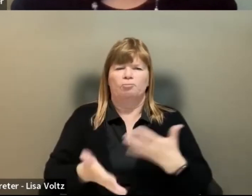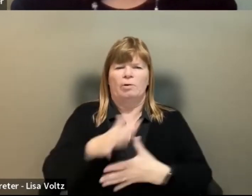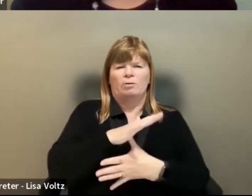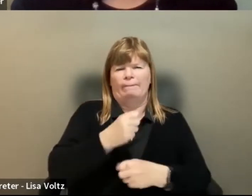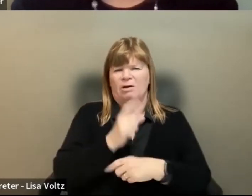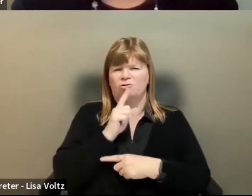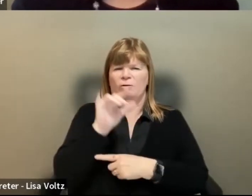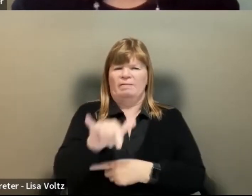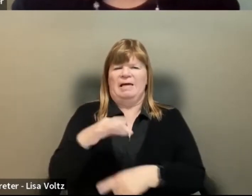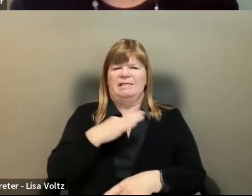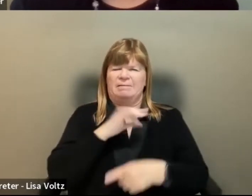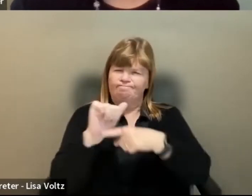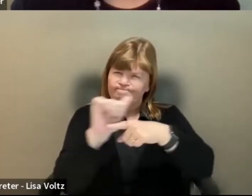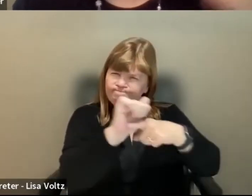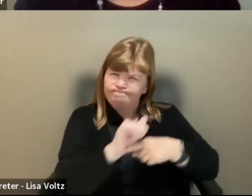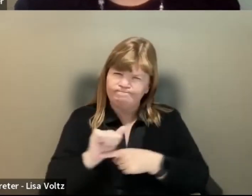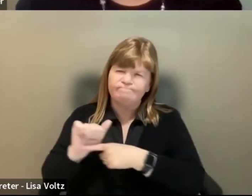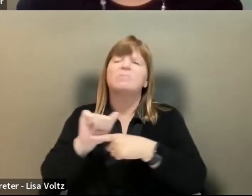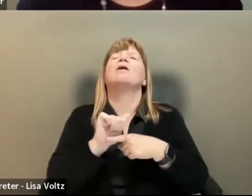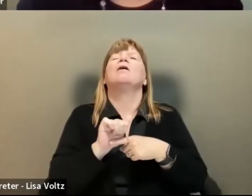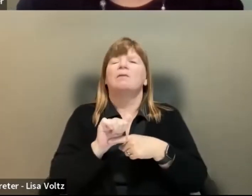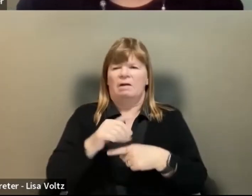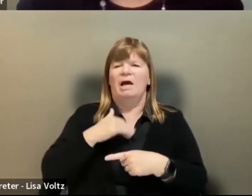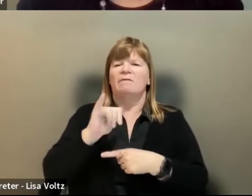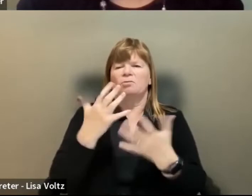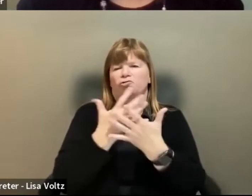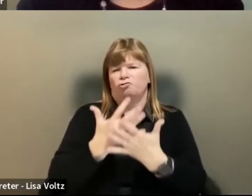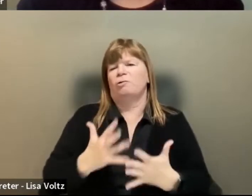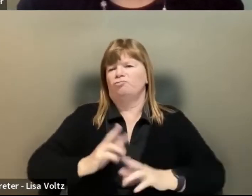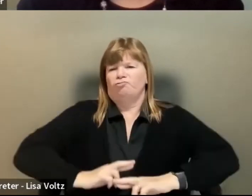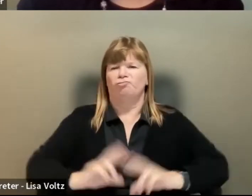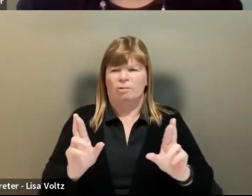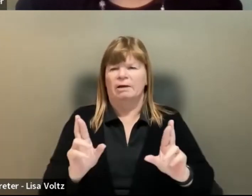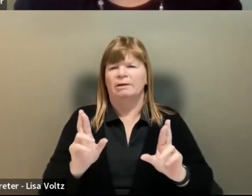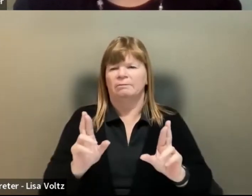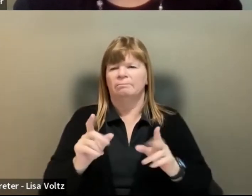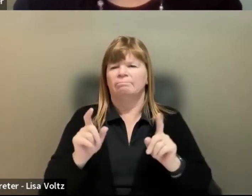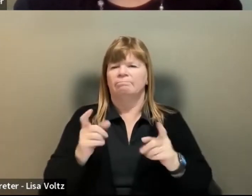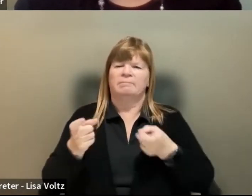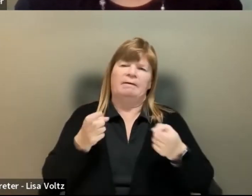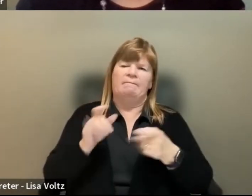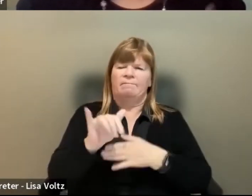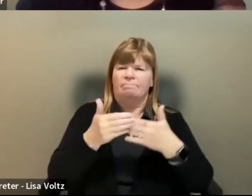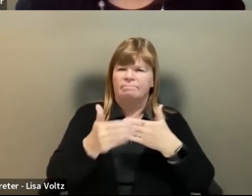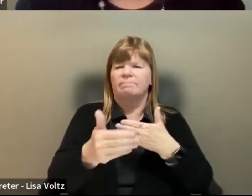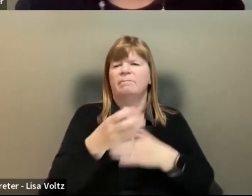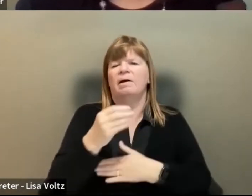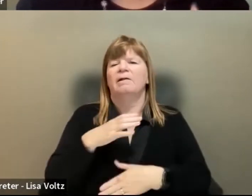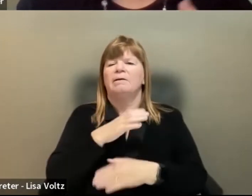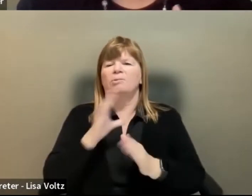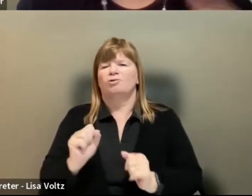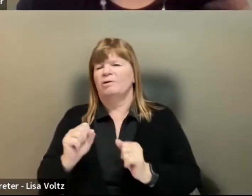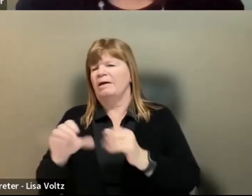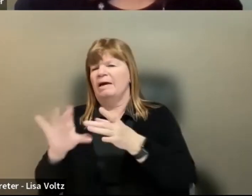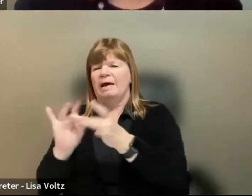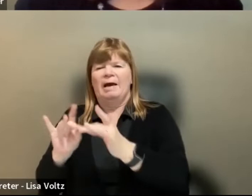that staff is trained and that we have those screeners for them to be able to do at that point. The commissioner can speak of how